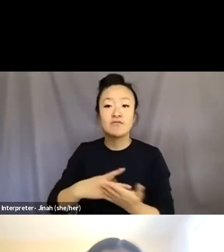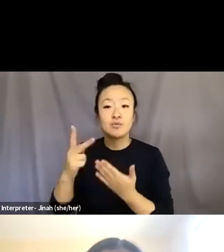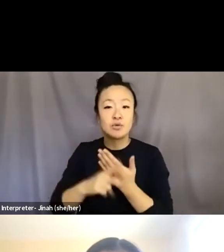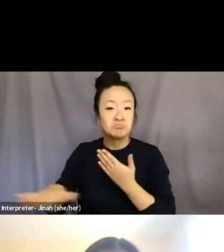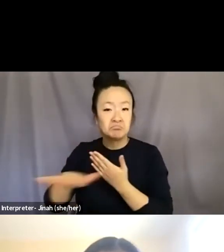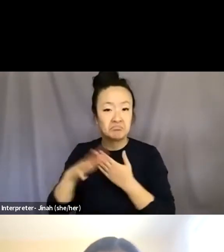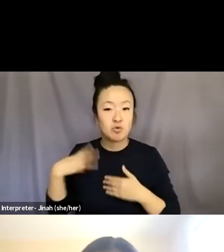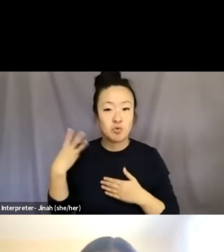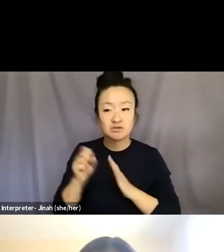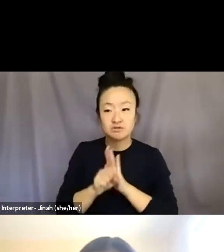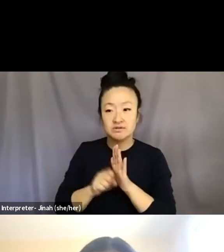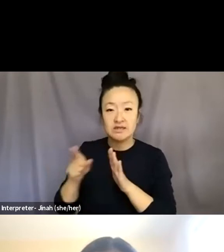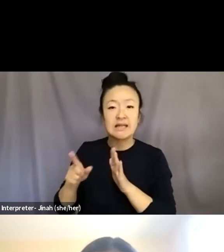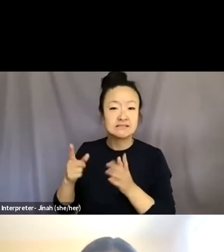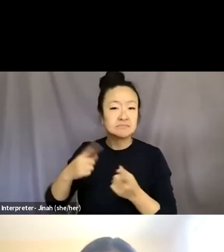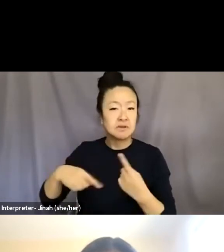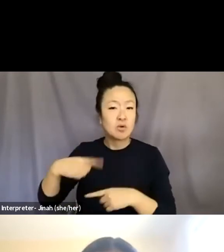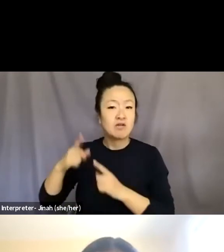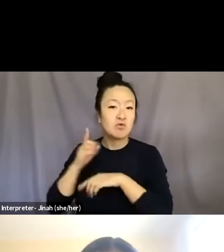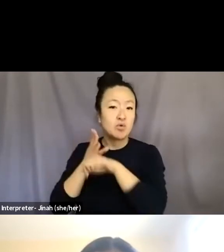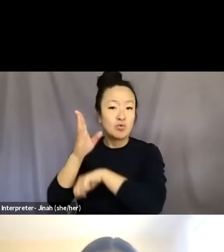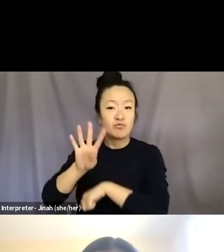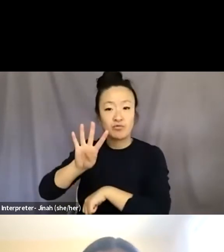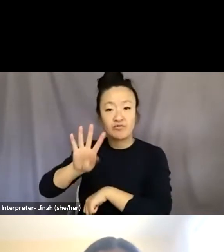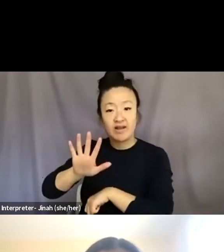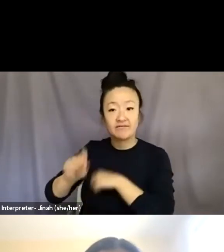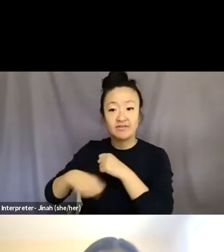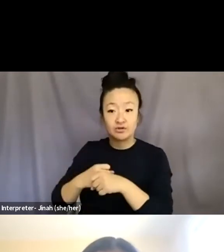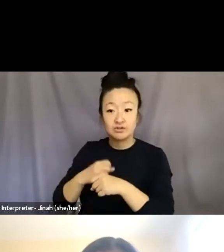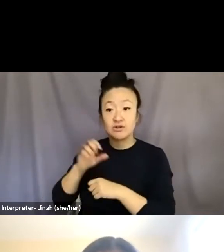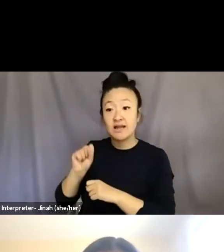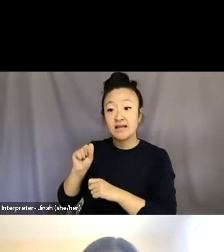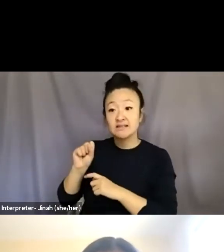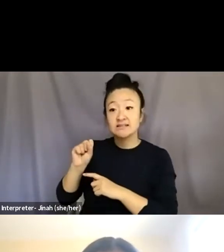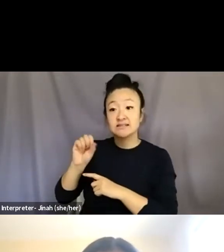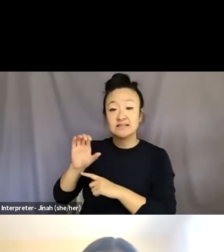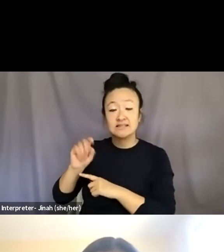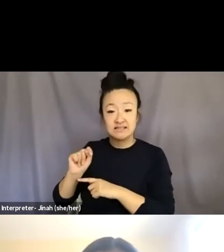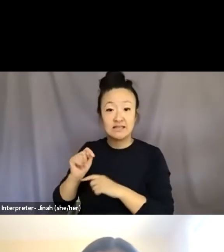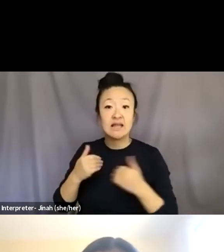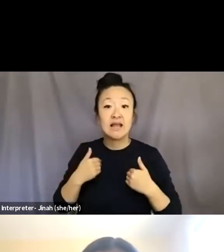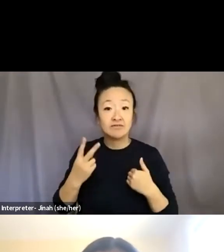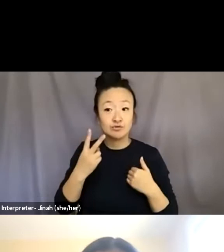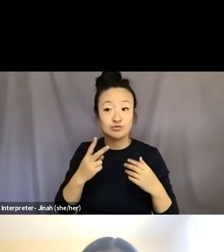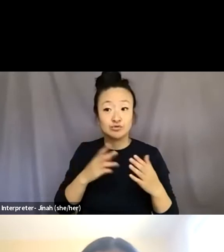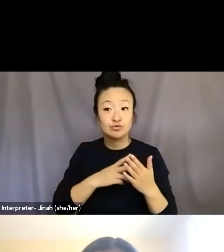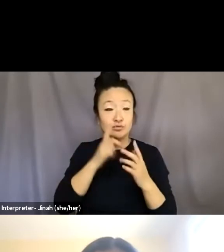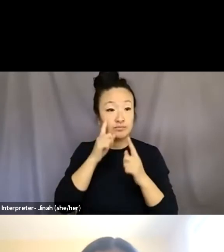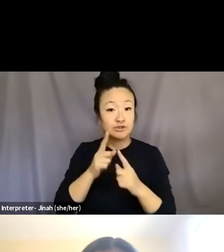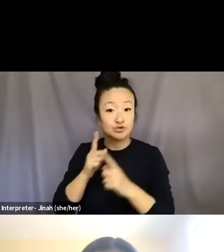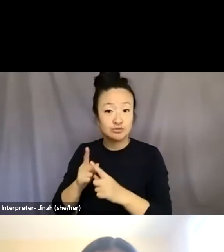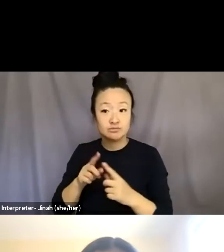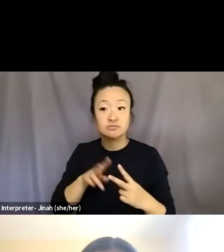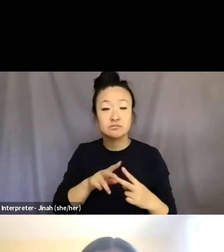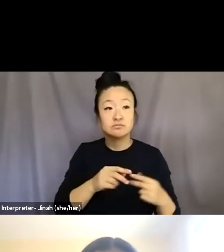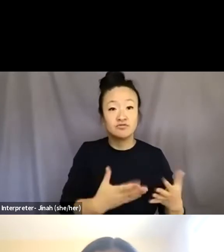has been around for over 45 years. At SCT, we have a dual mission, producing professional theater for young people and families, as well